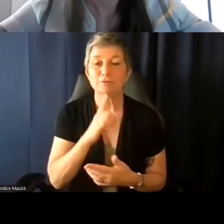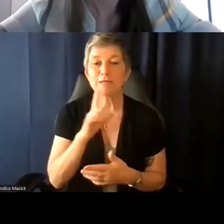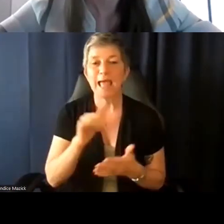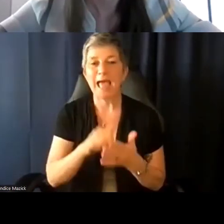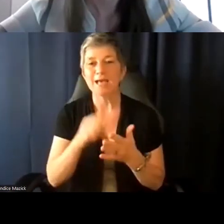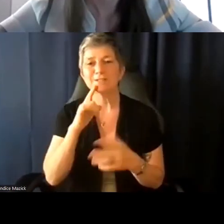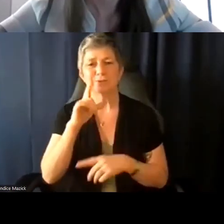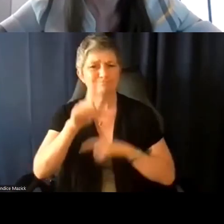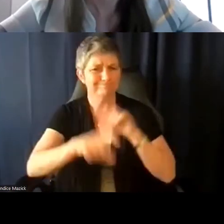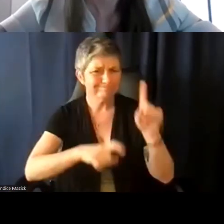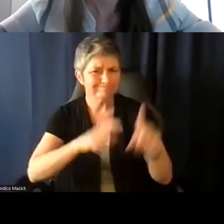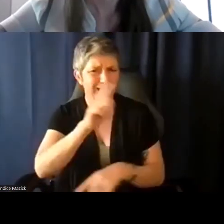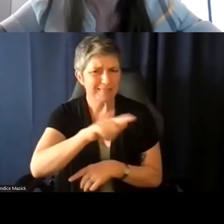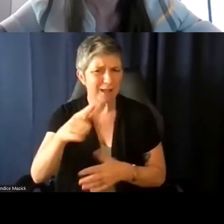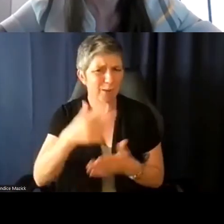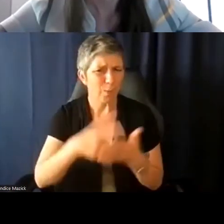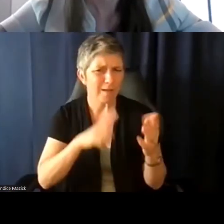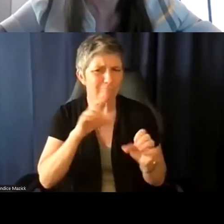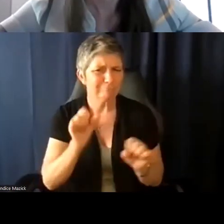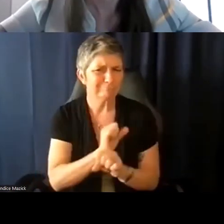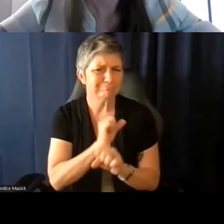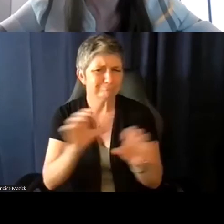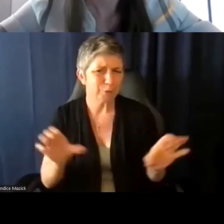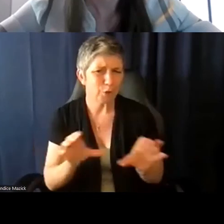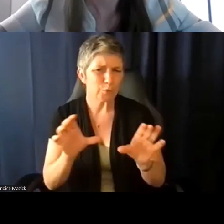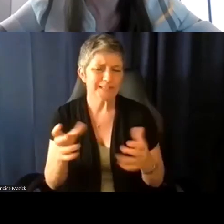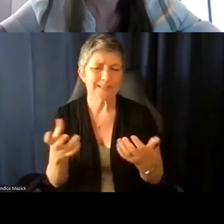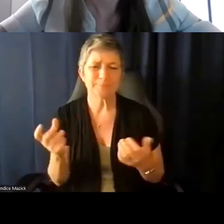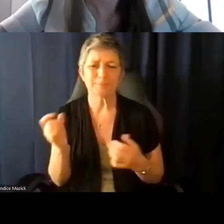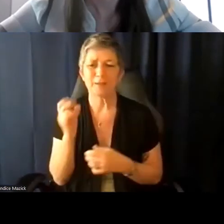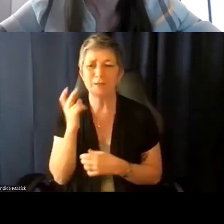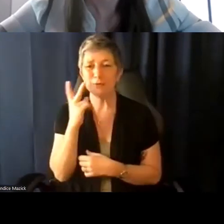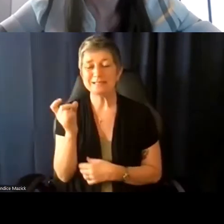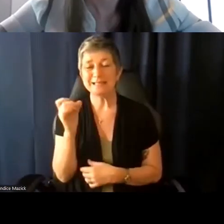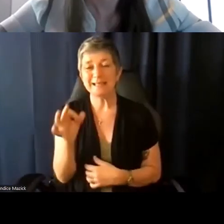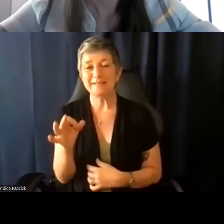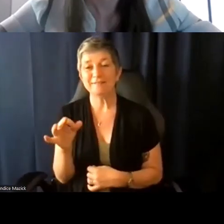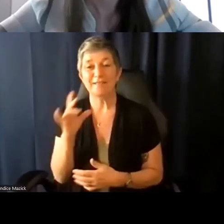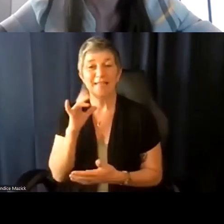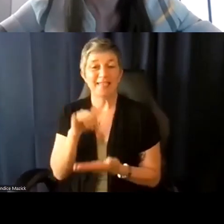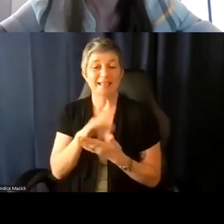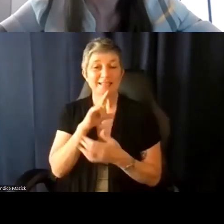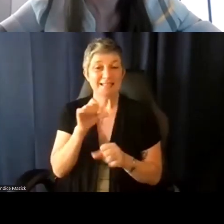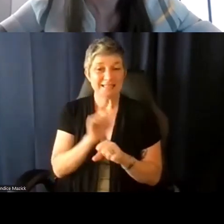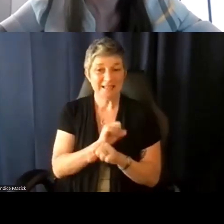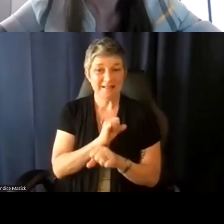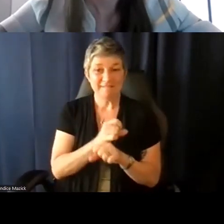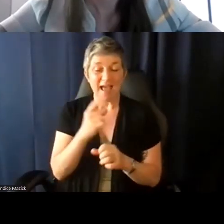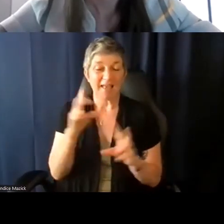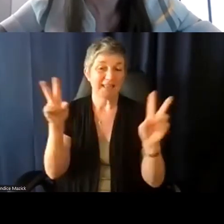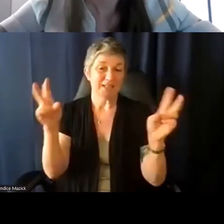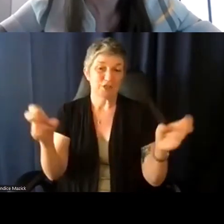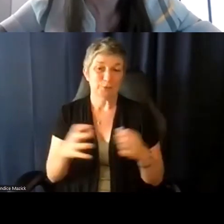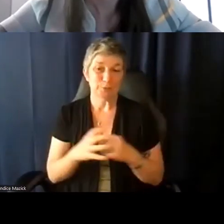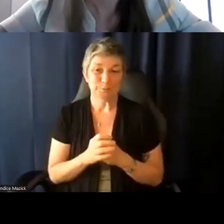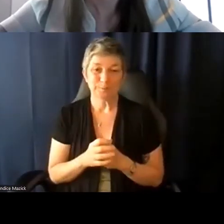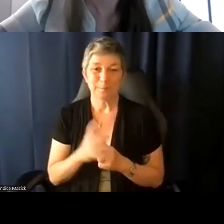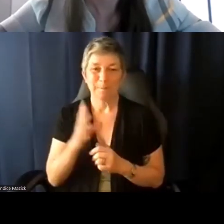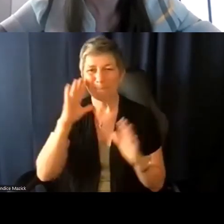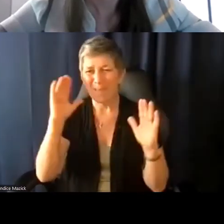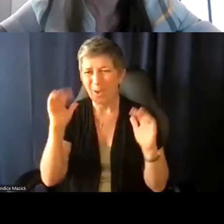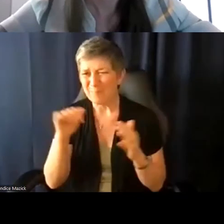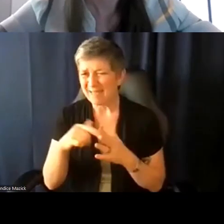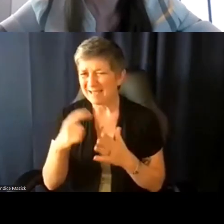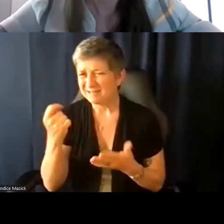what the landlord is producing to see if this is in fact what the issue is. I hope that's a little